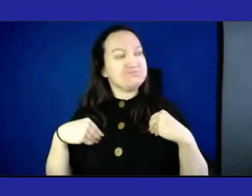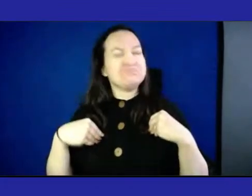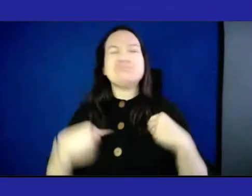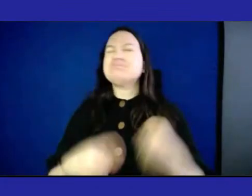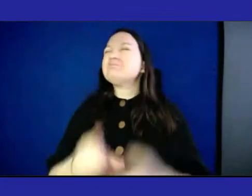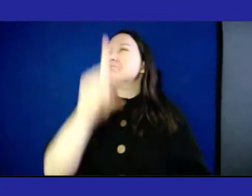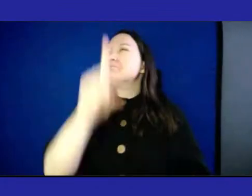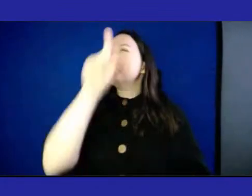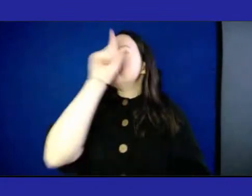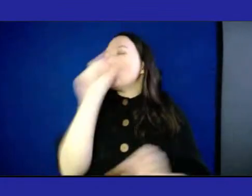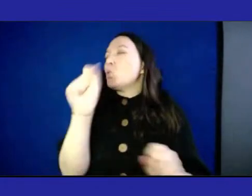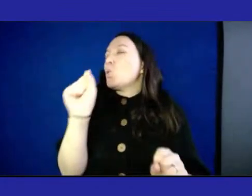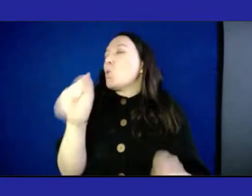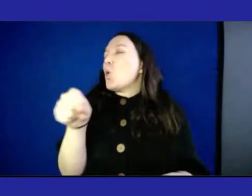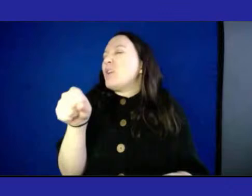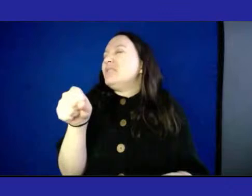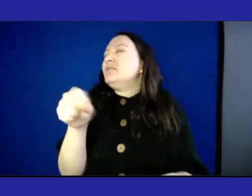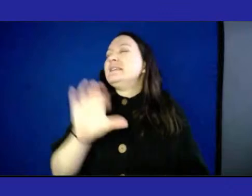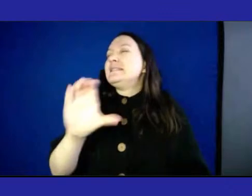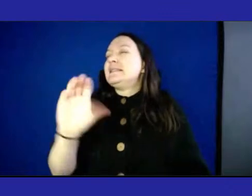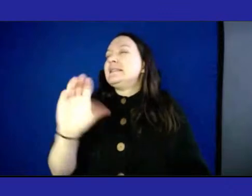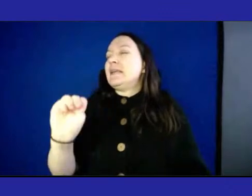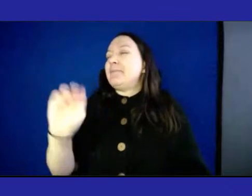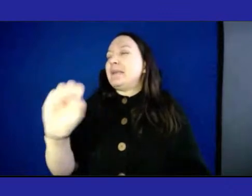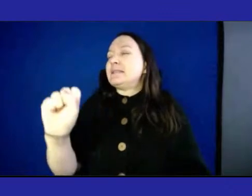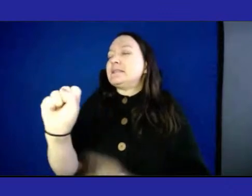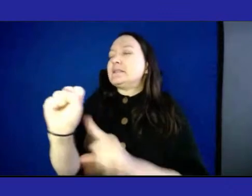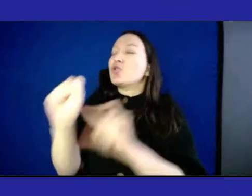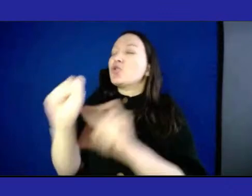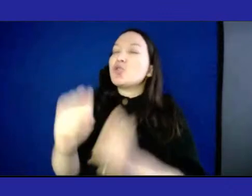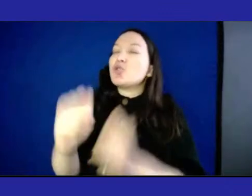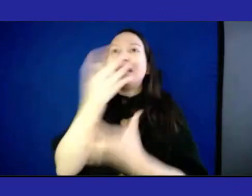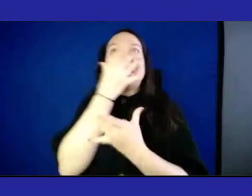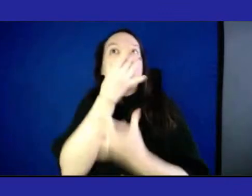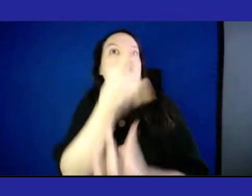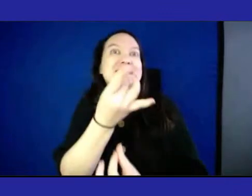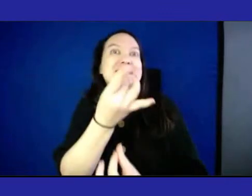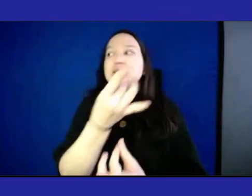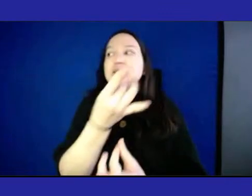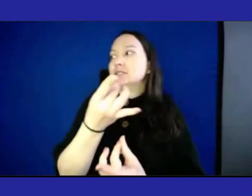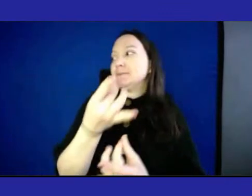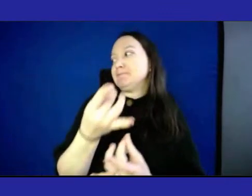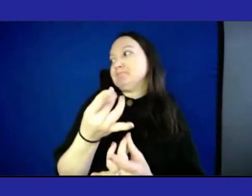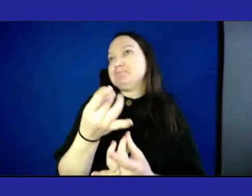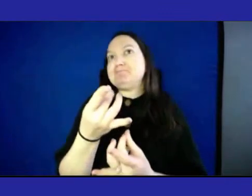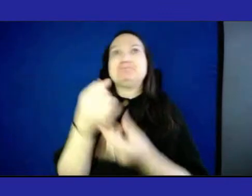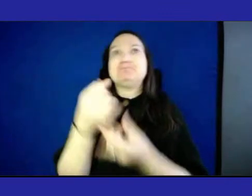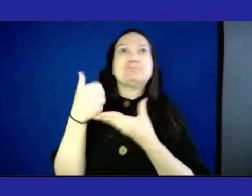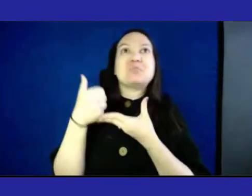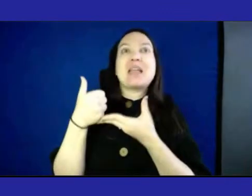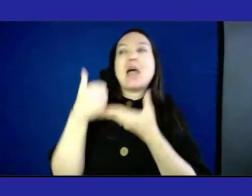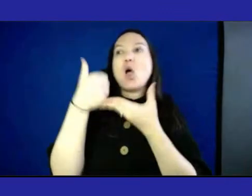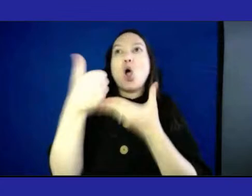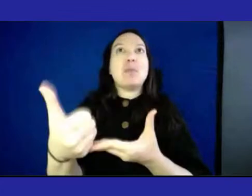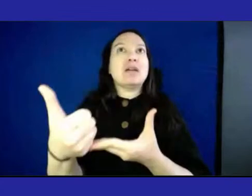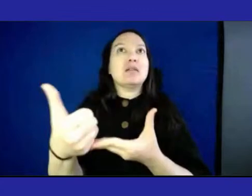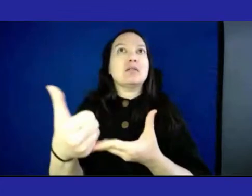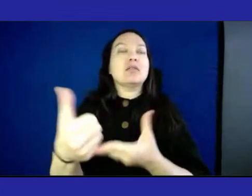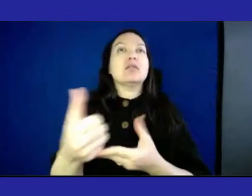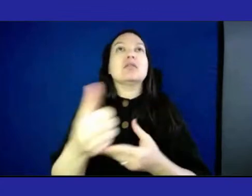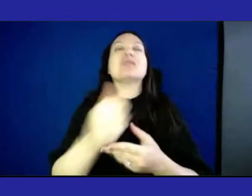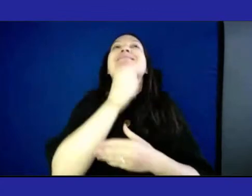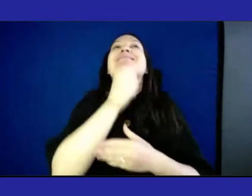could get CMS interested in things like helping on non-immigration